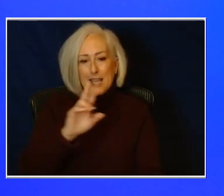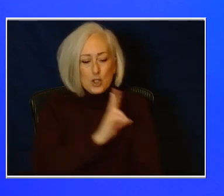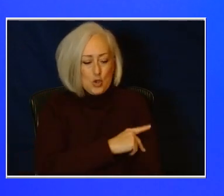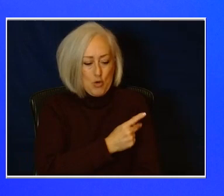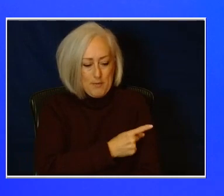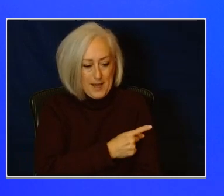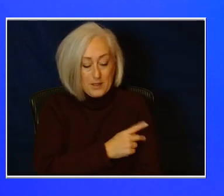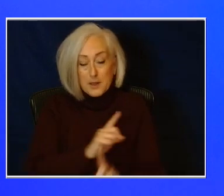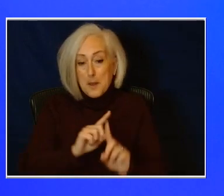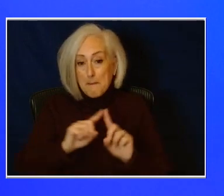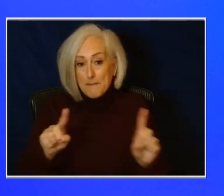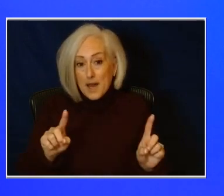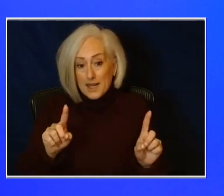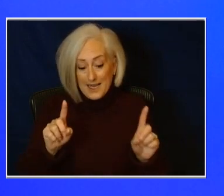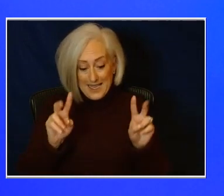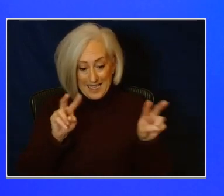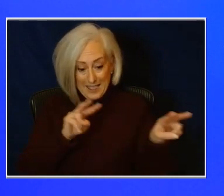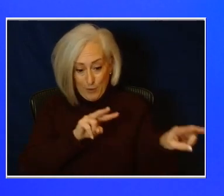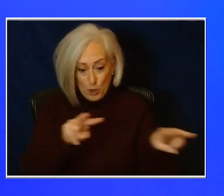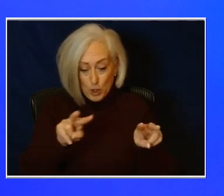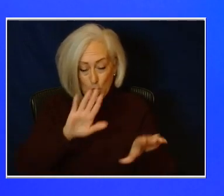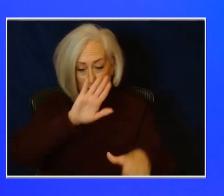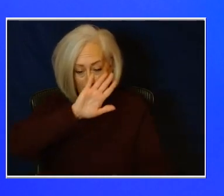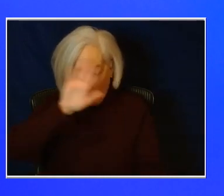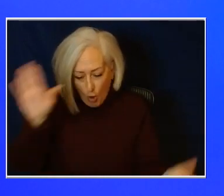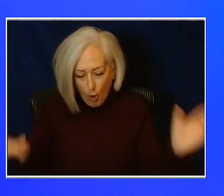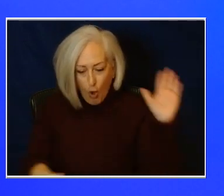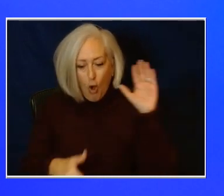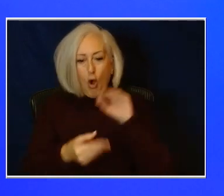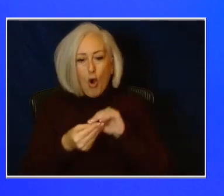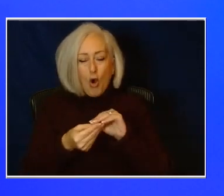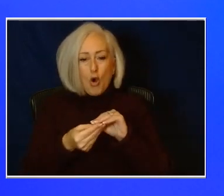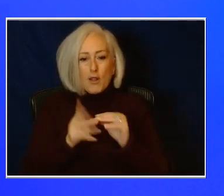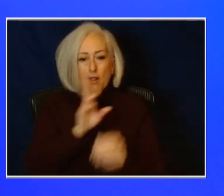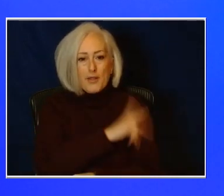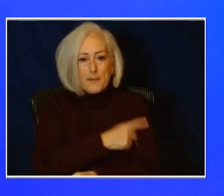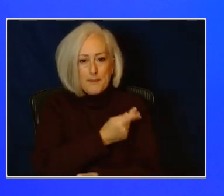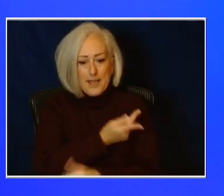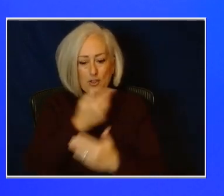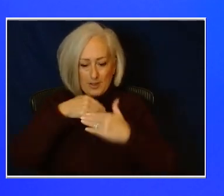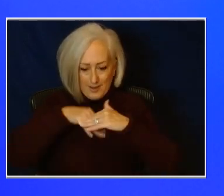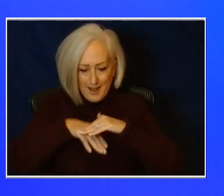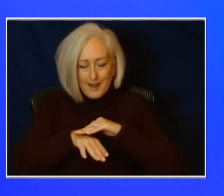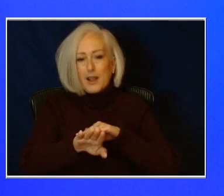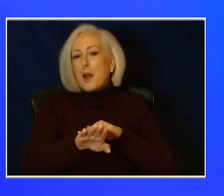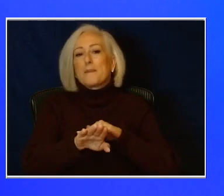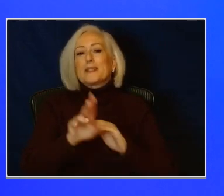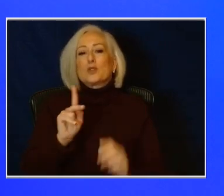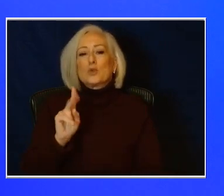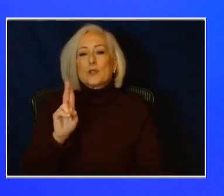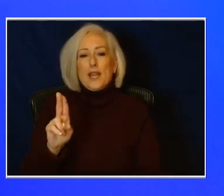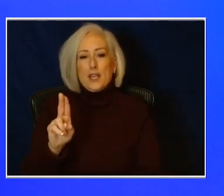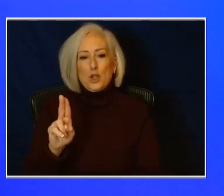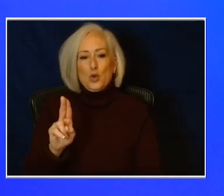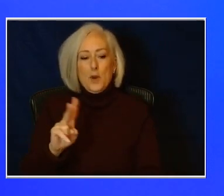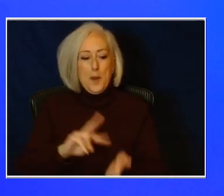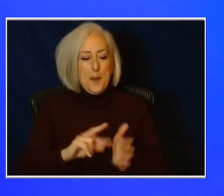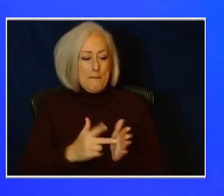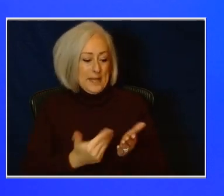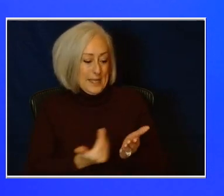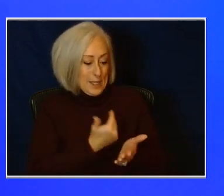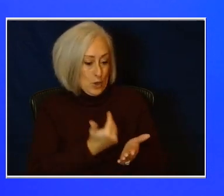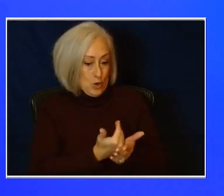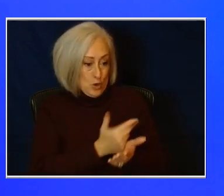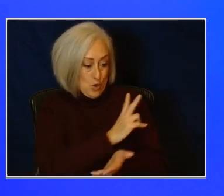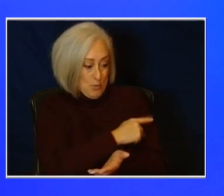all of the unique patients that walk through our doors, so this includes not only the new patients, but the